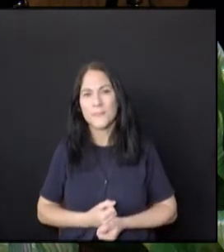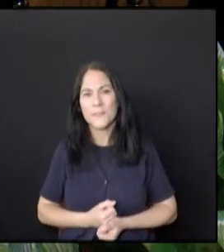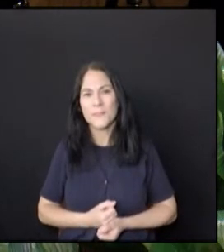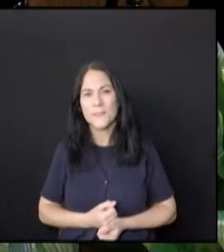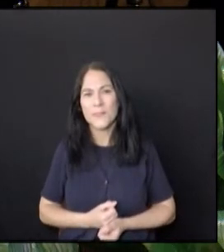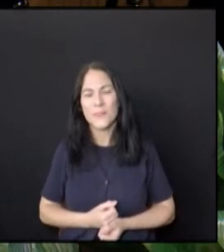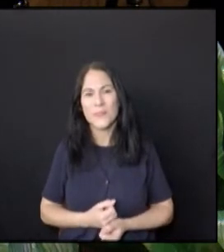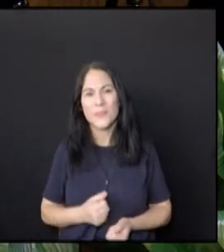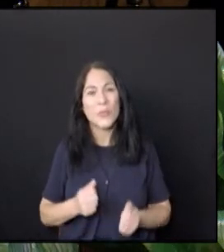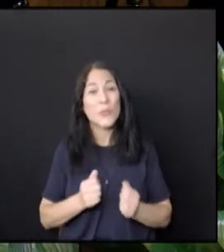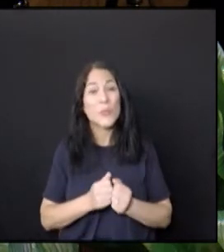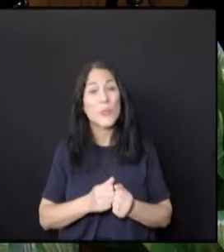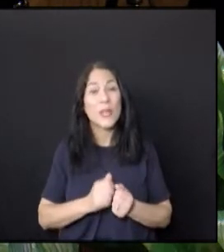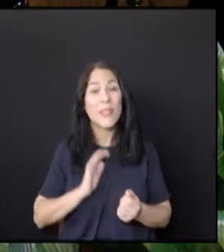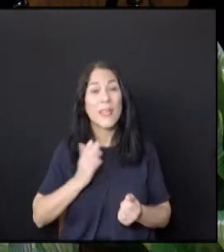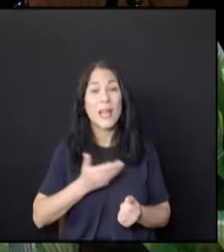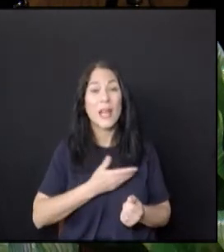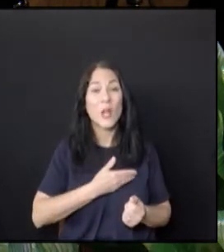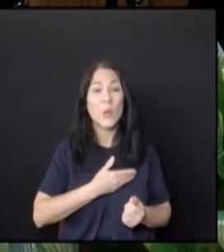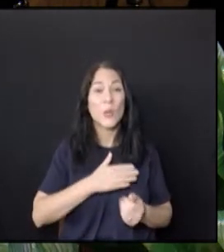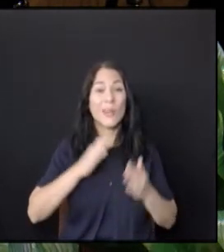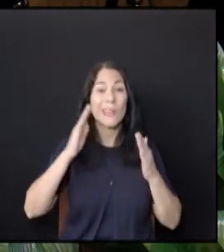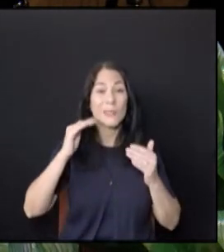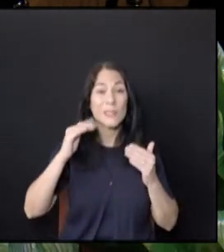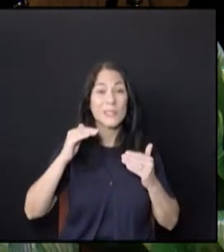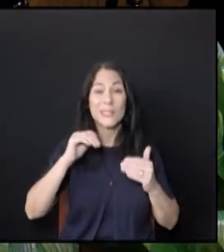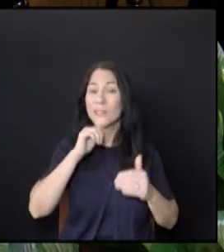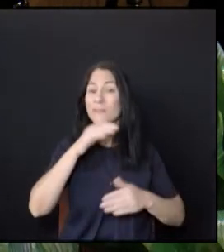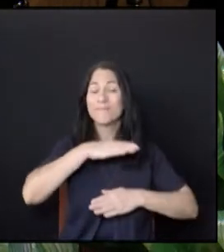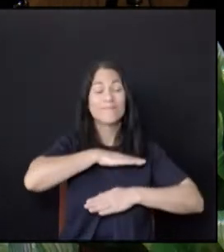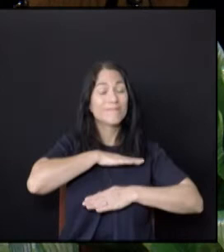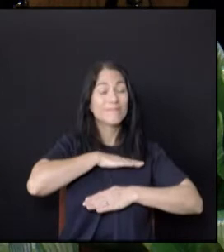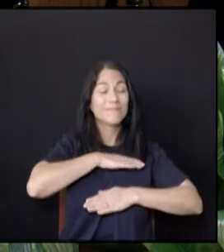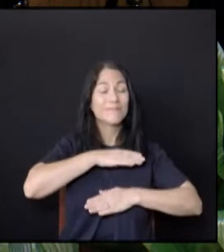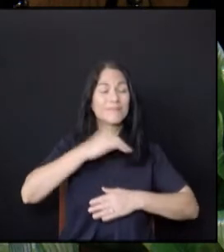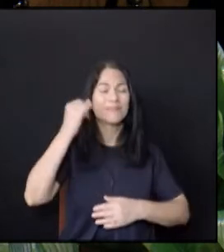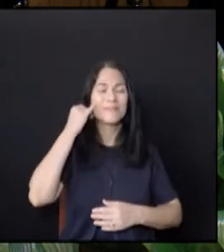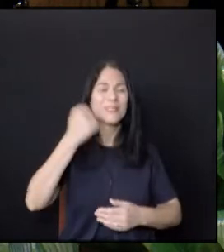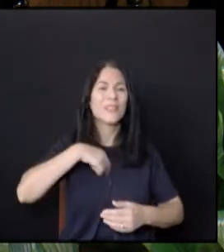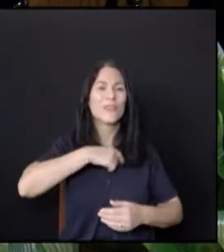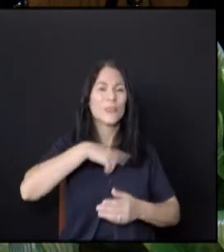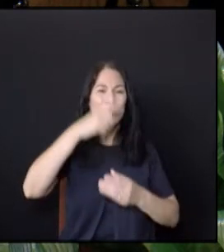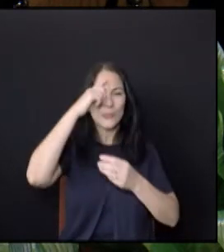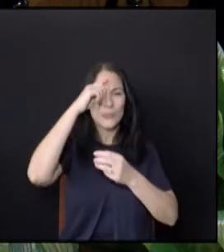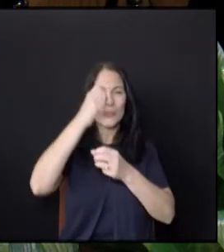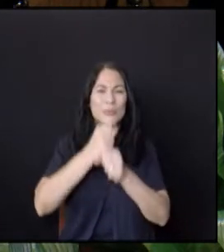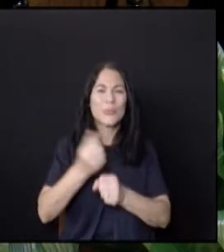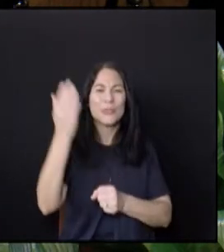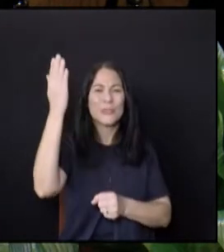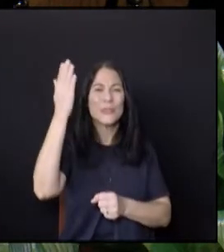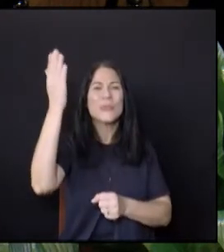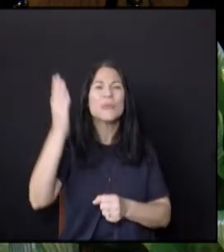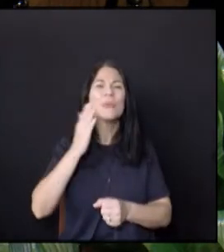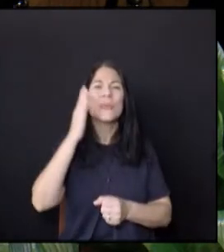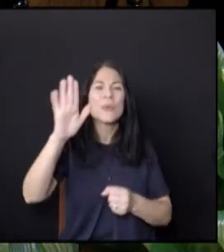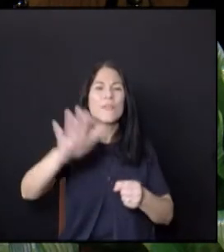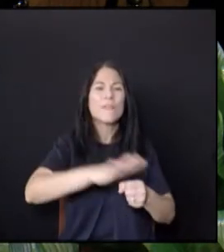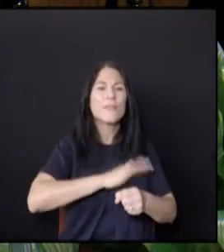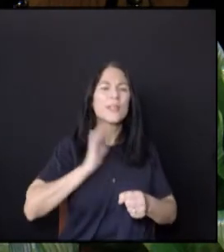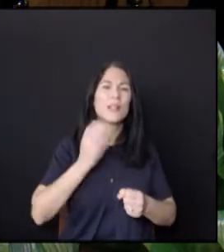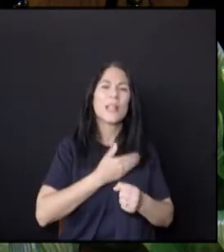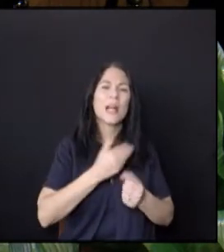That even with our unmet expectations, if we trust you, you will fill our hands with